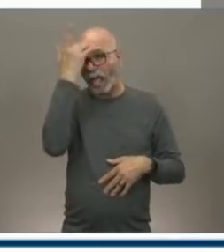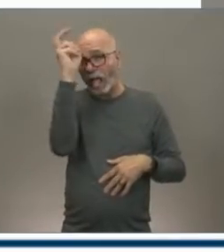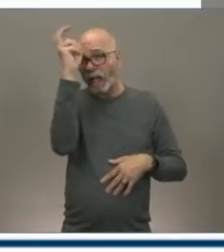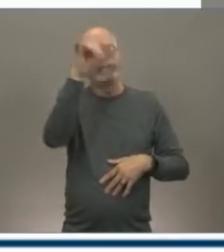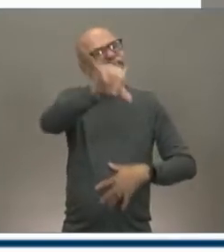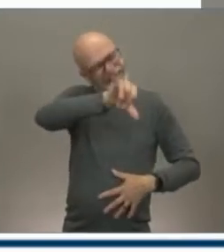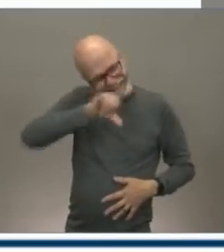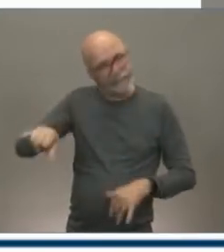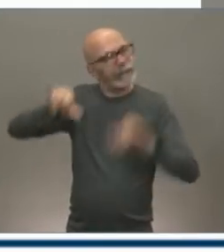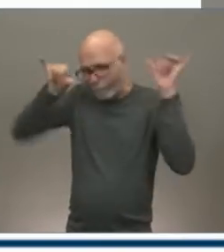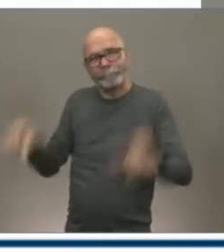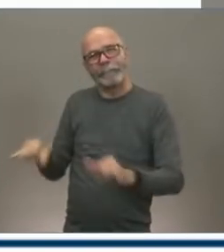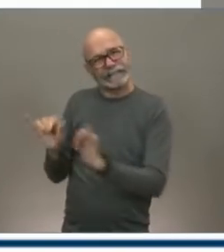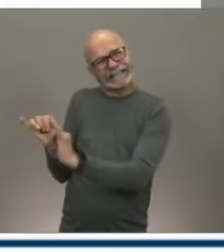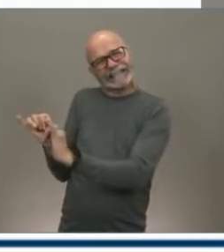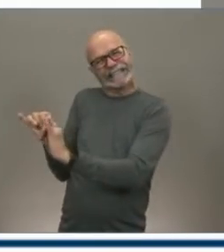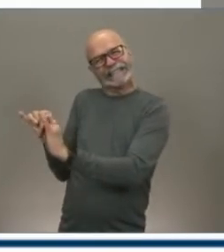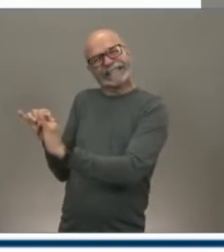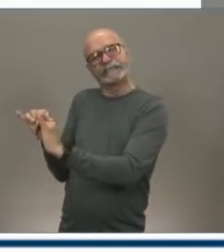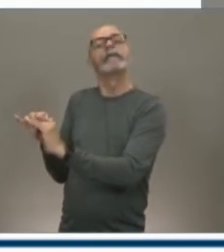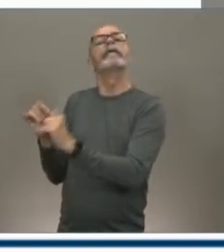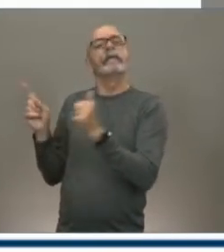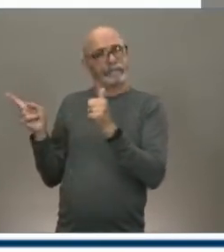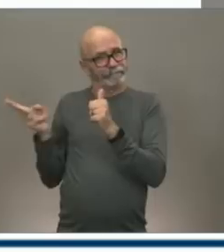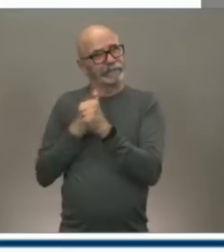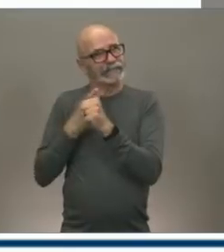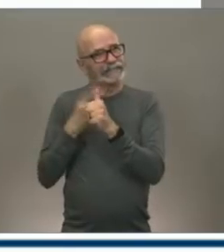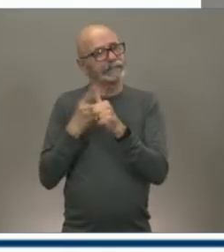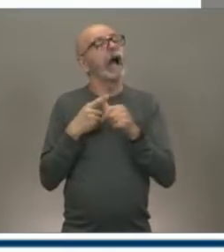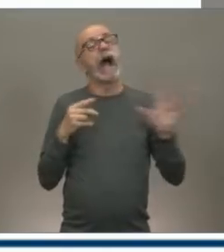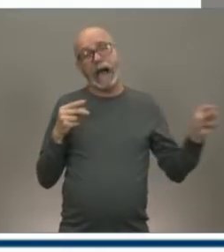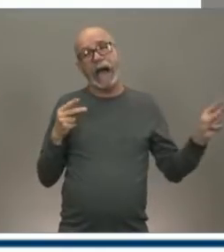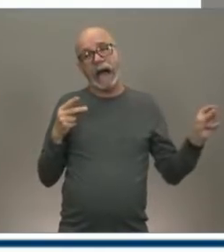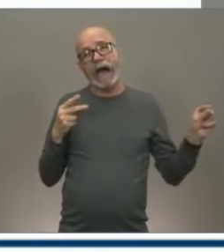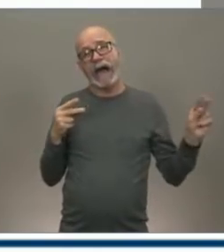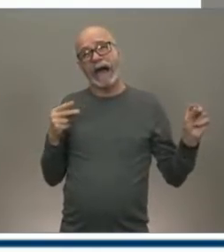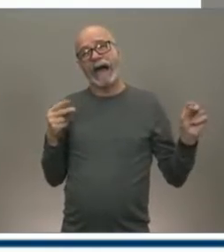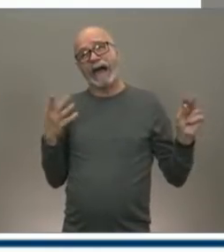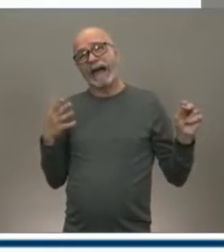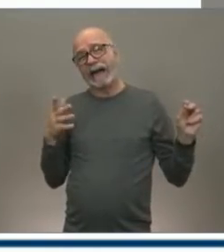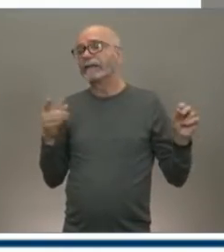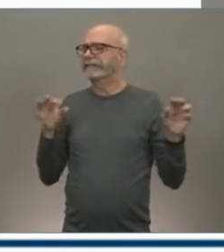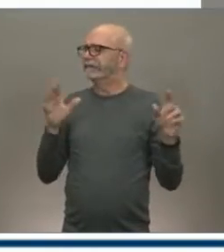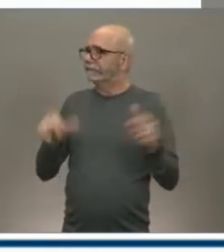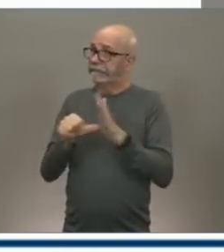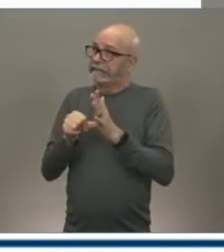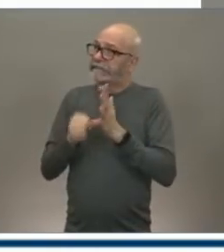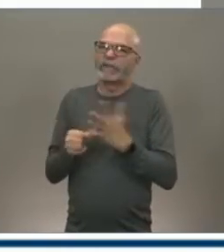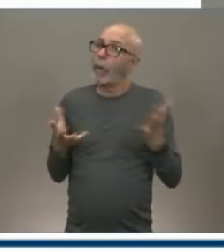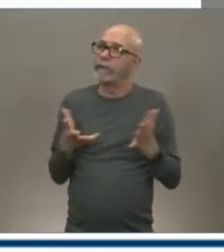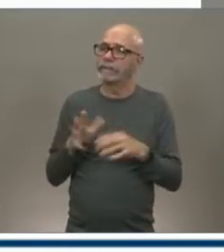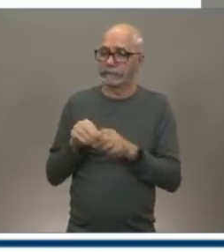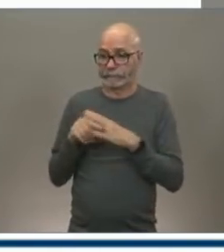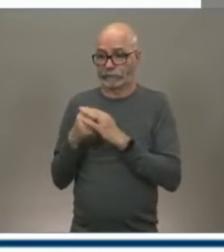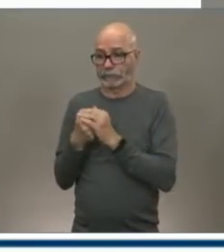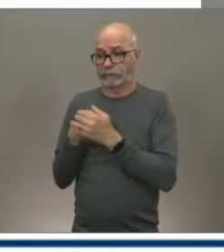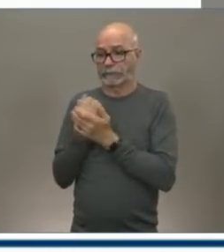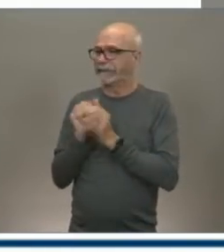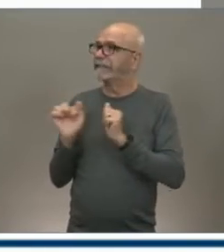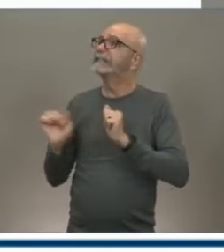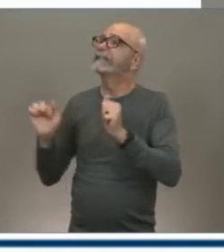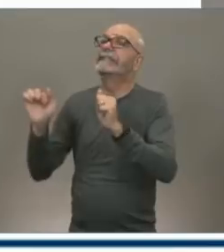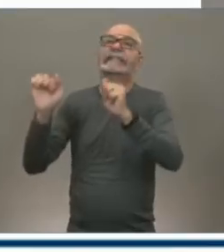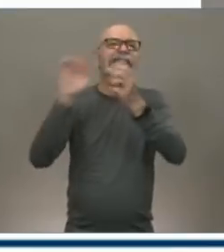as appropriate. We're going to continue to need to keep a strong focus on hand washing and cleaning the common